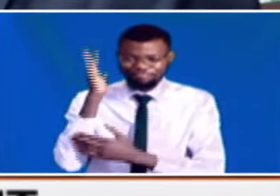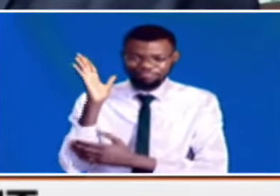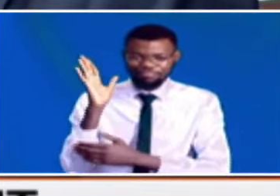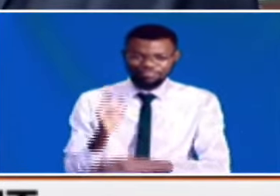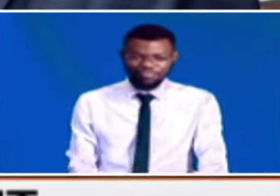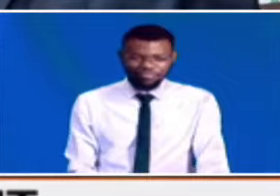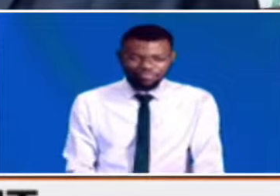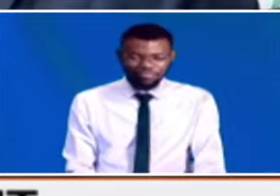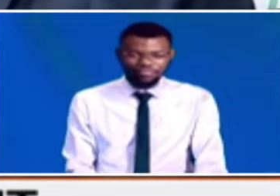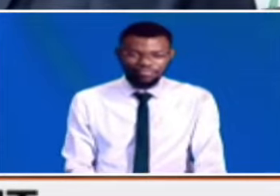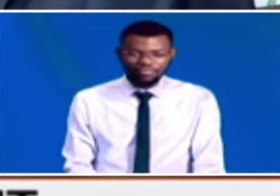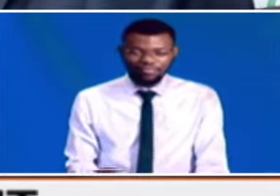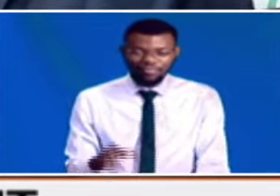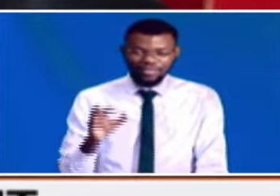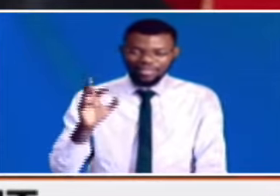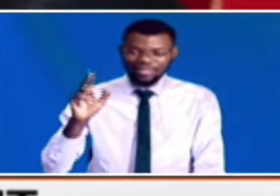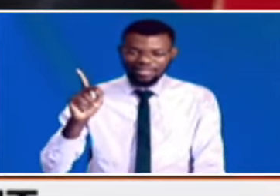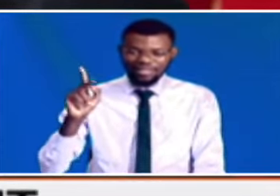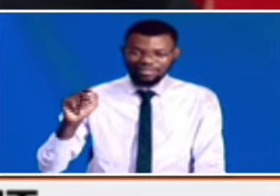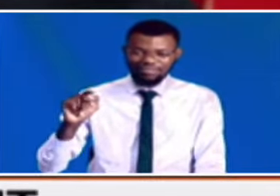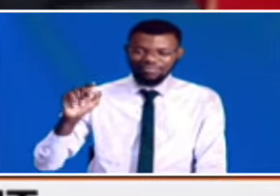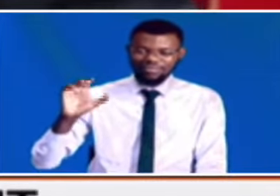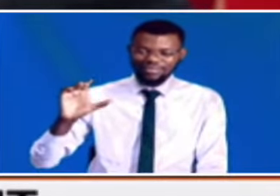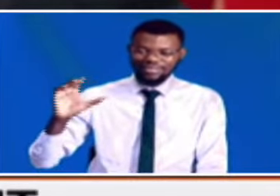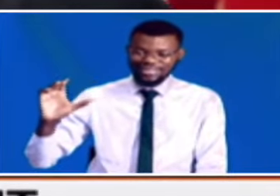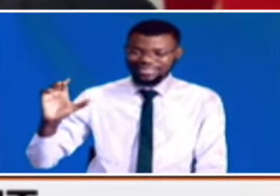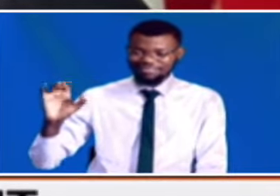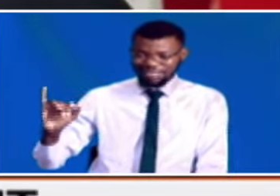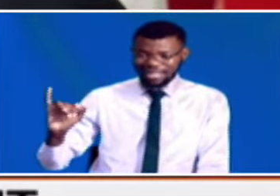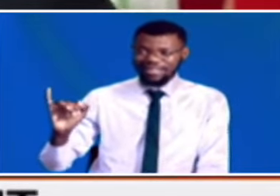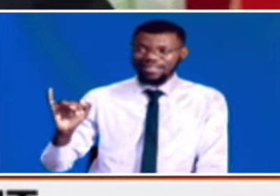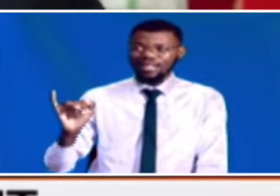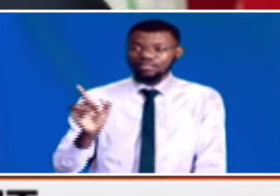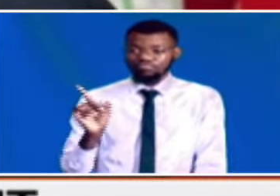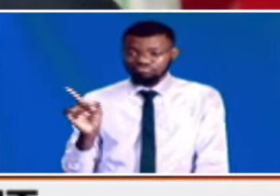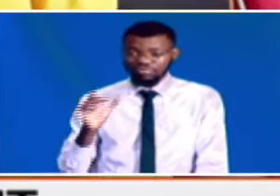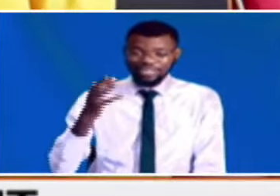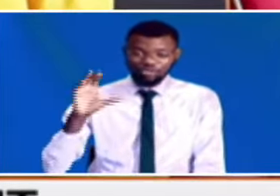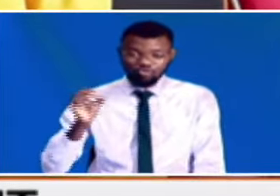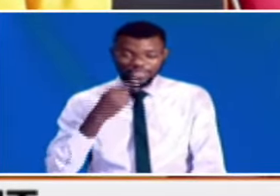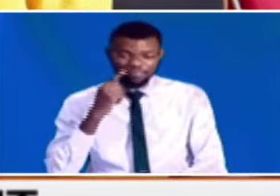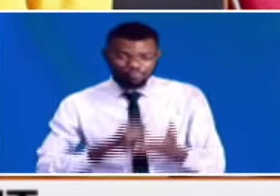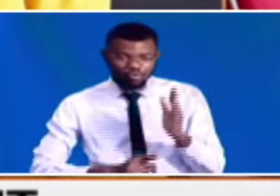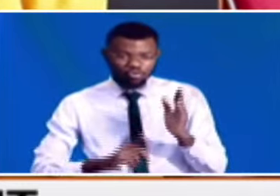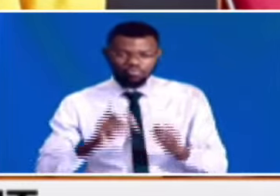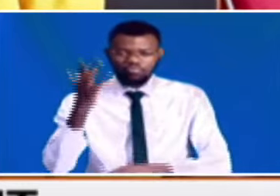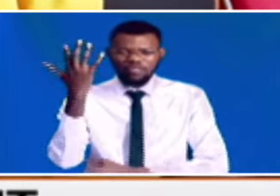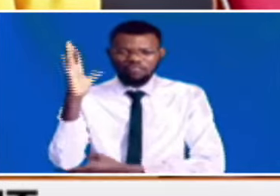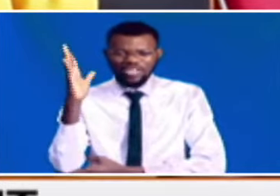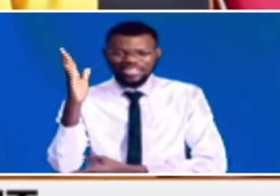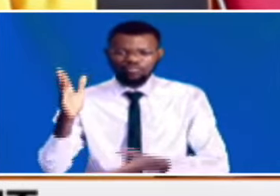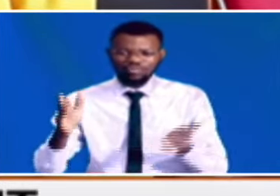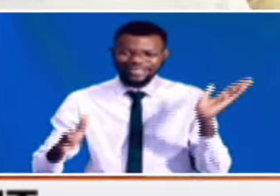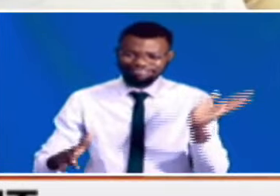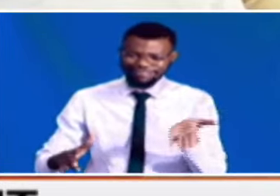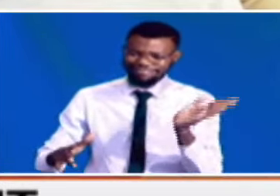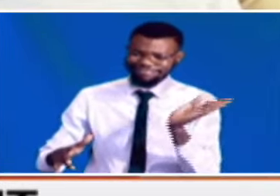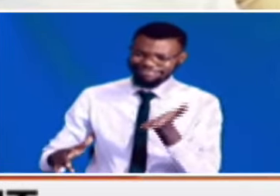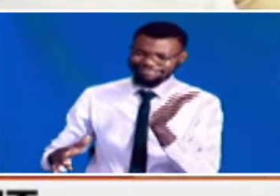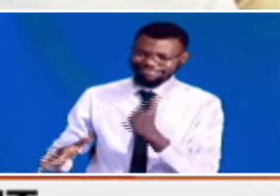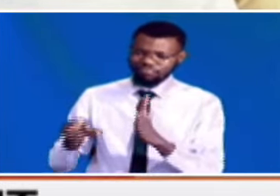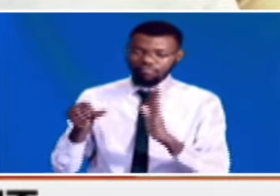of Commerce and Industry Nairobi County Chairperson James Mwaura acknowledges the need to address deforestation but cautions against measures